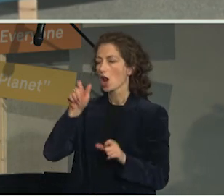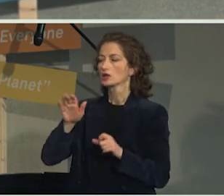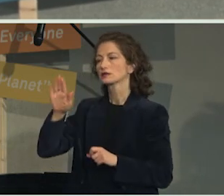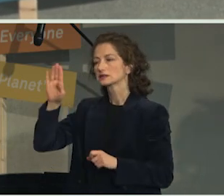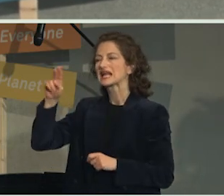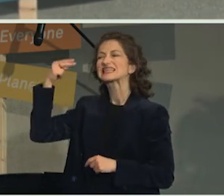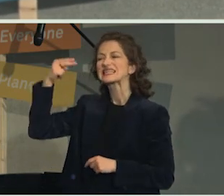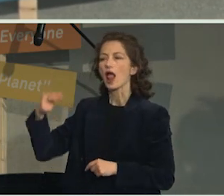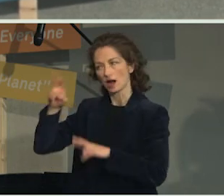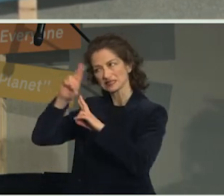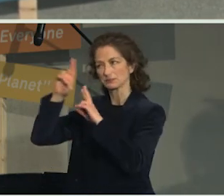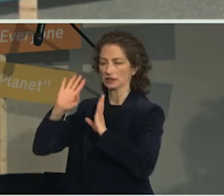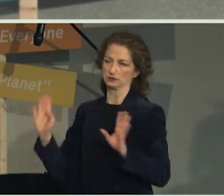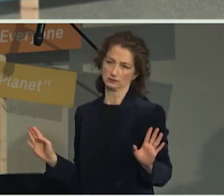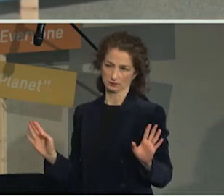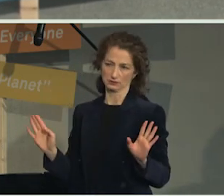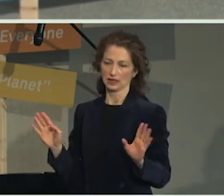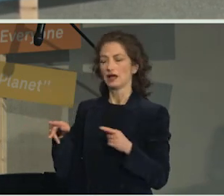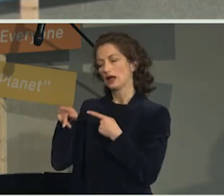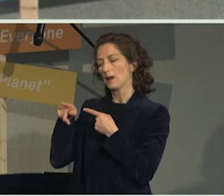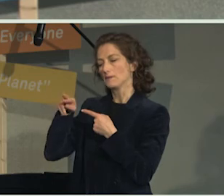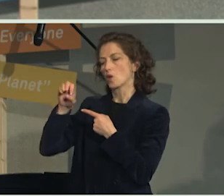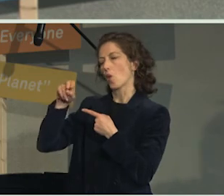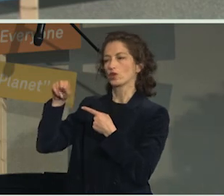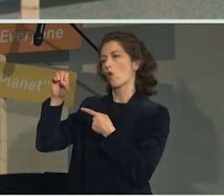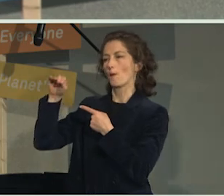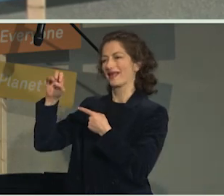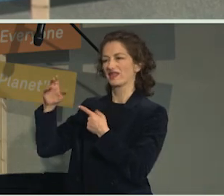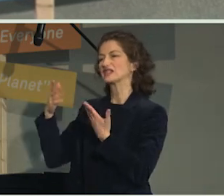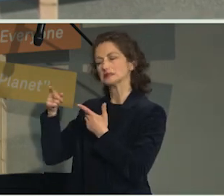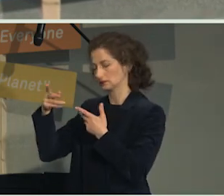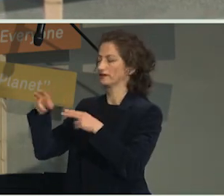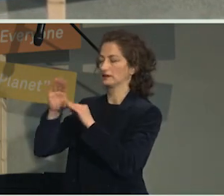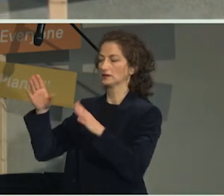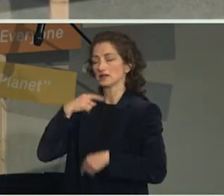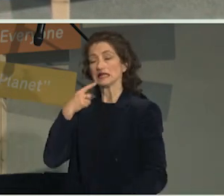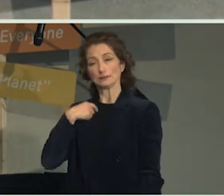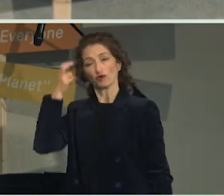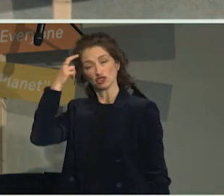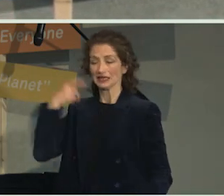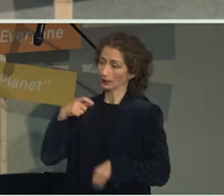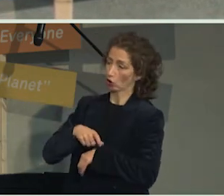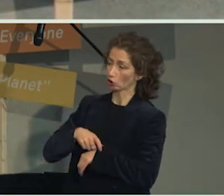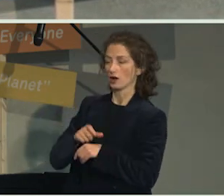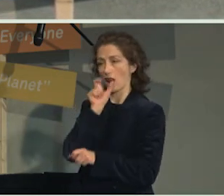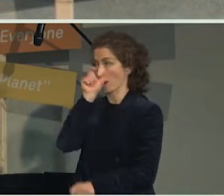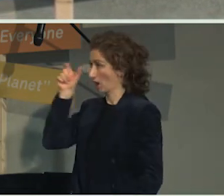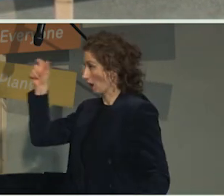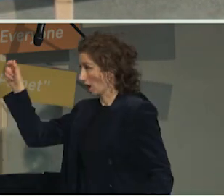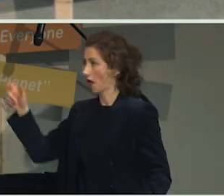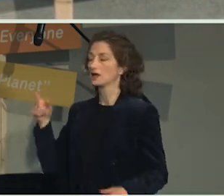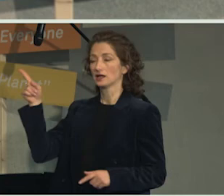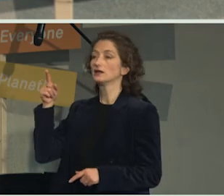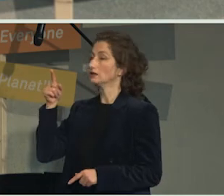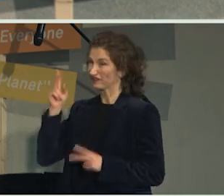I'm saying? Like, if someone tells you this is my pronoun, you'd be like, yeah, bet, do it, right? And if someone says I'm professor or doctor this and this, and they emphasize that doctor